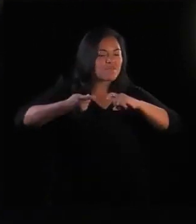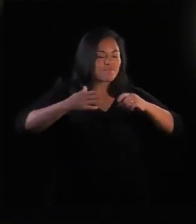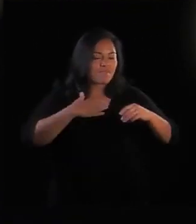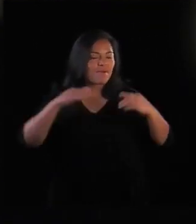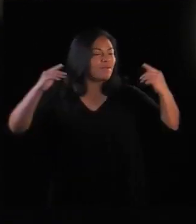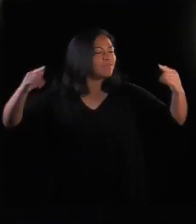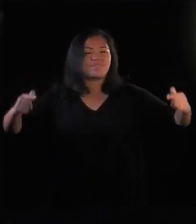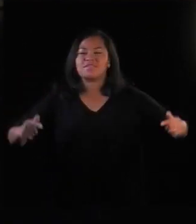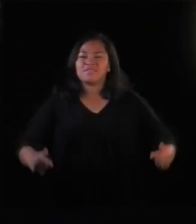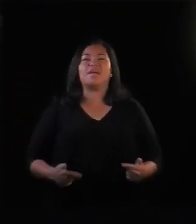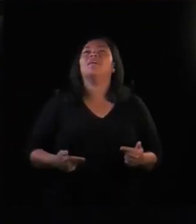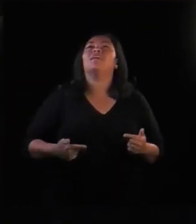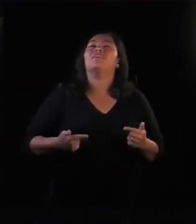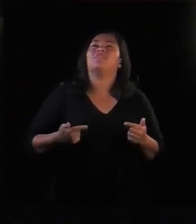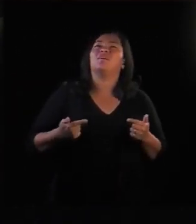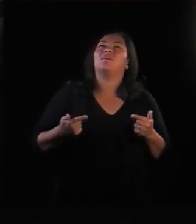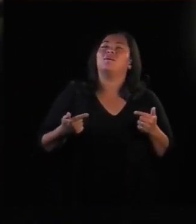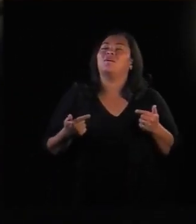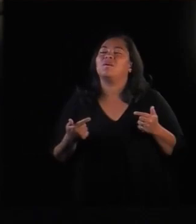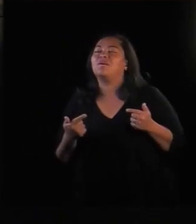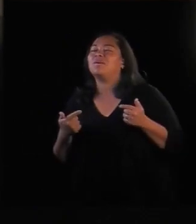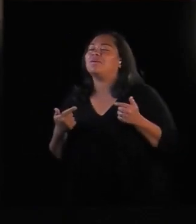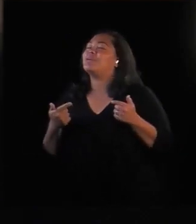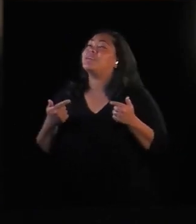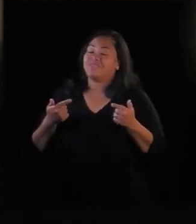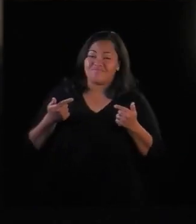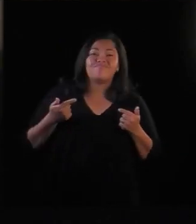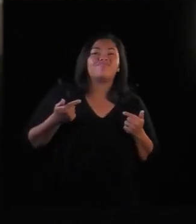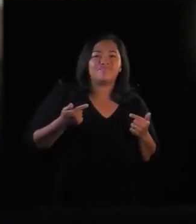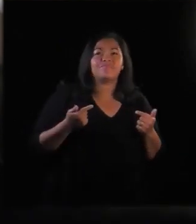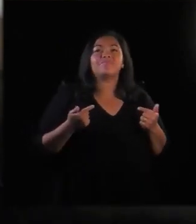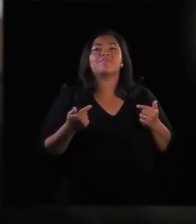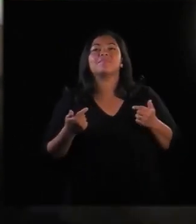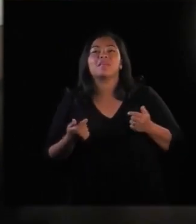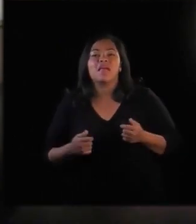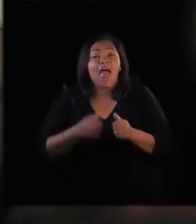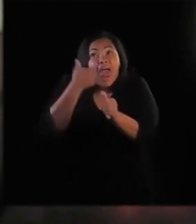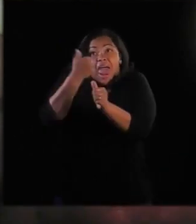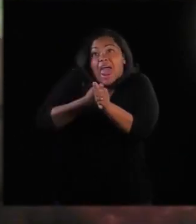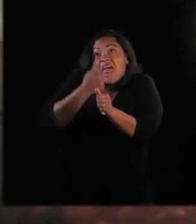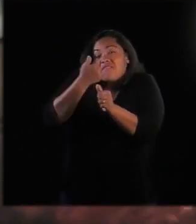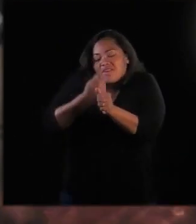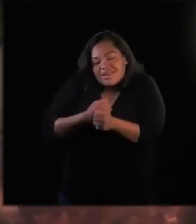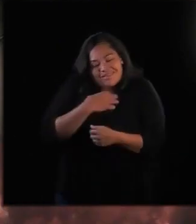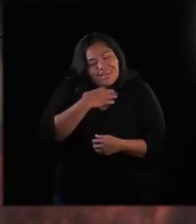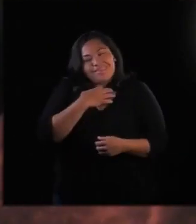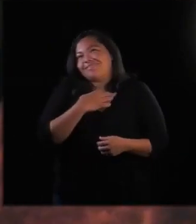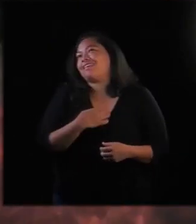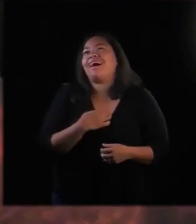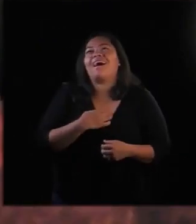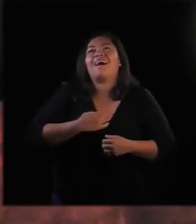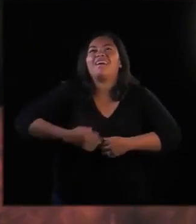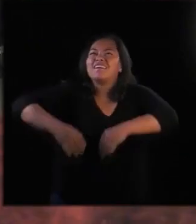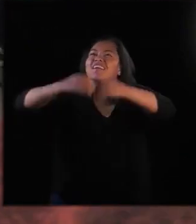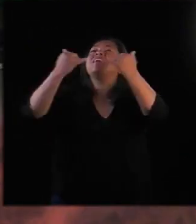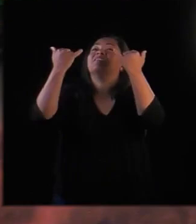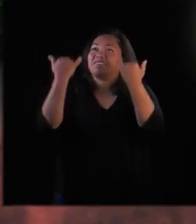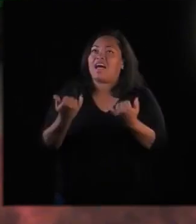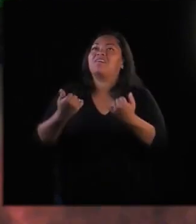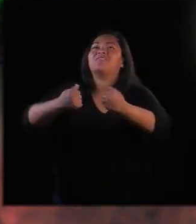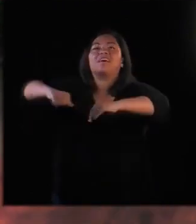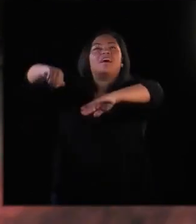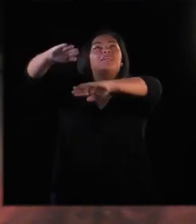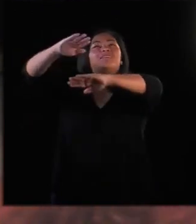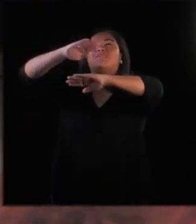and put me back together. That's what he does. And every desire